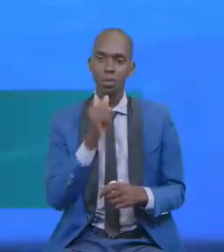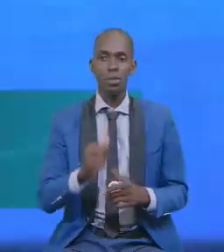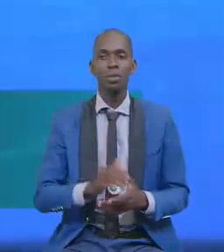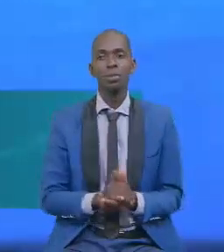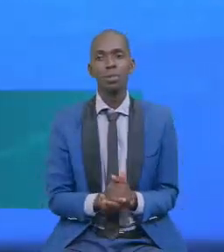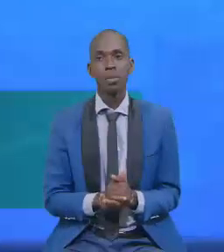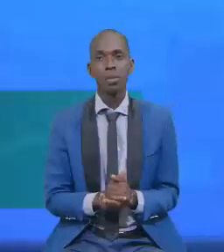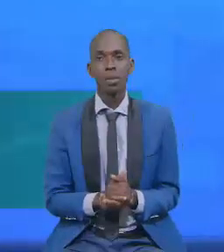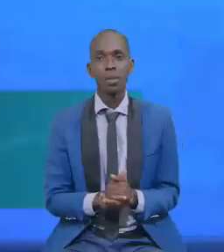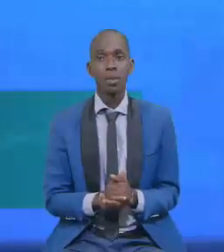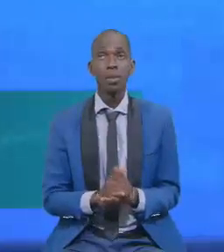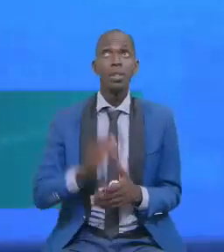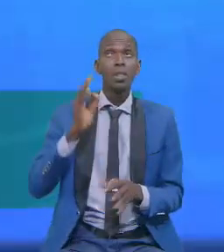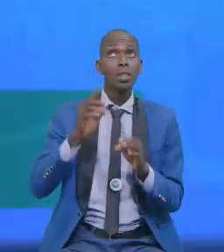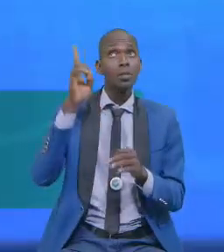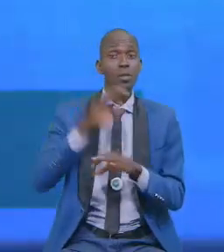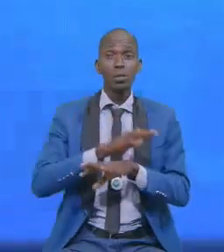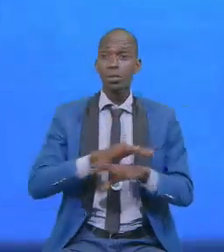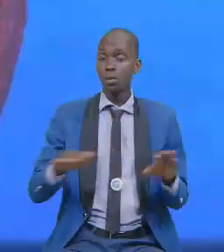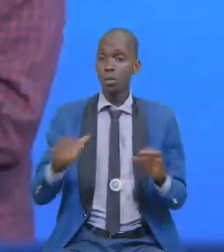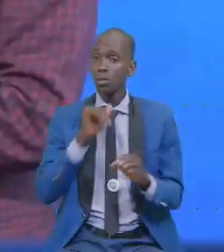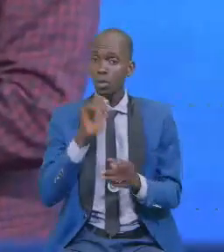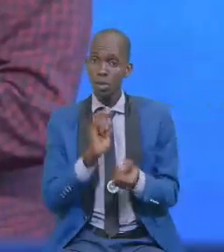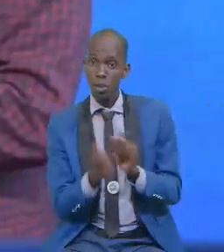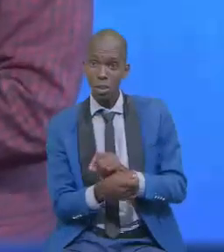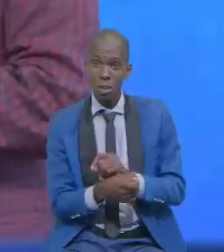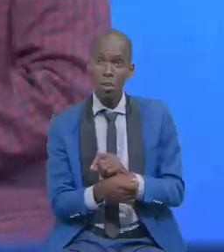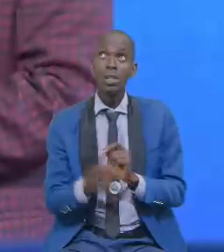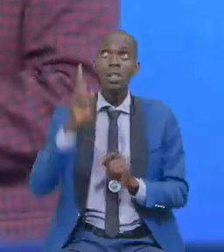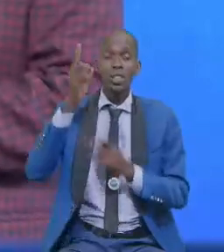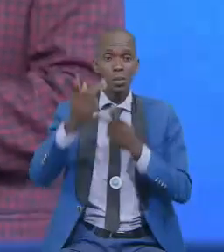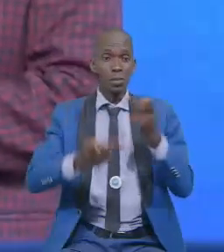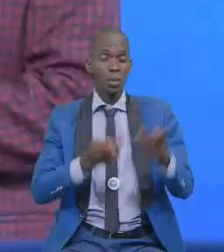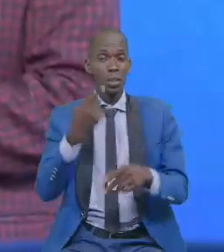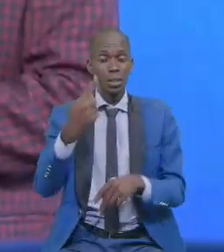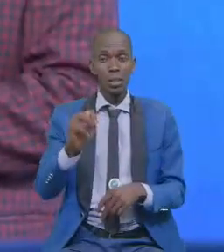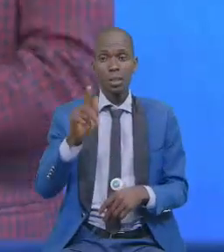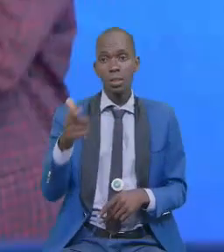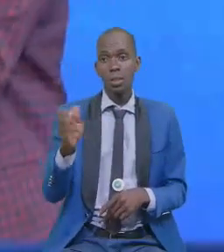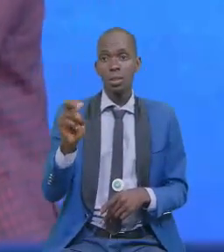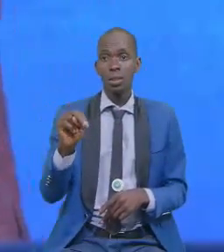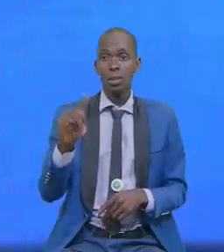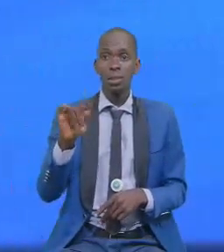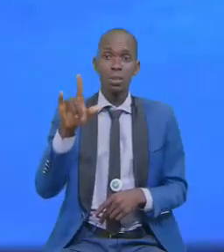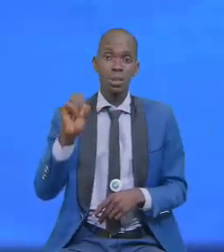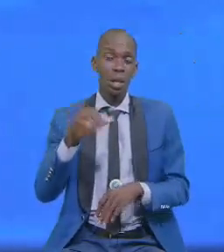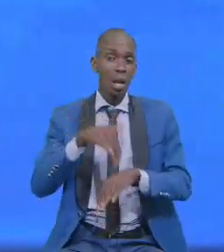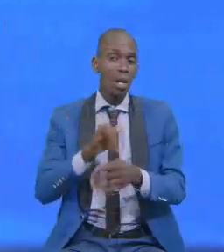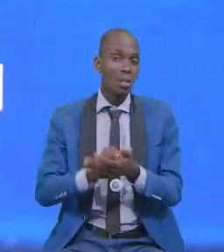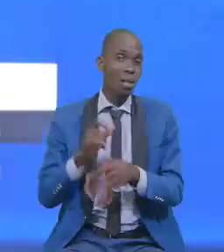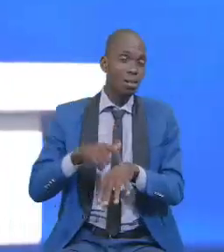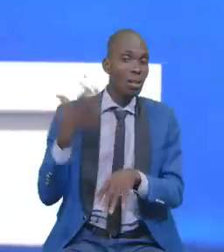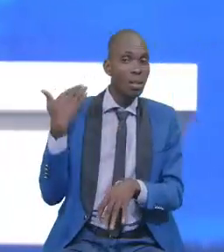If he does not change, he visited the Gentiles at that time. He's still visiting